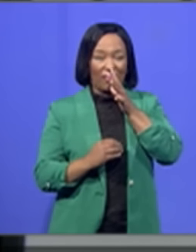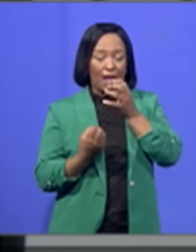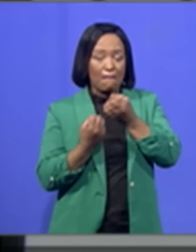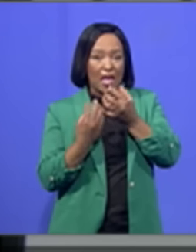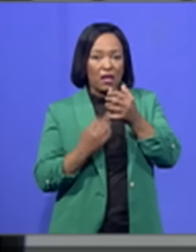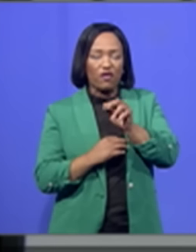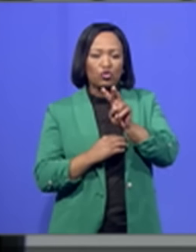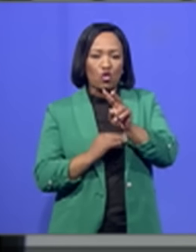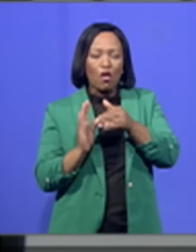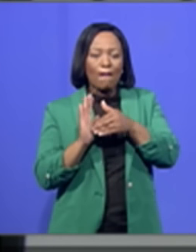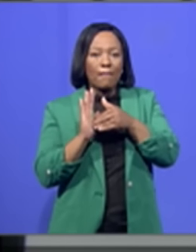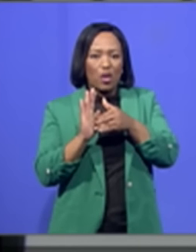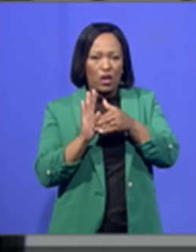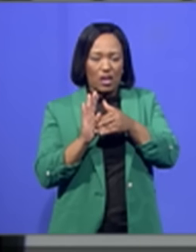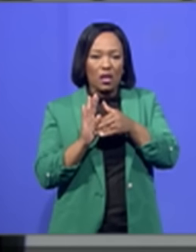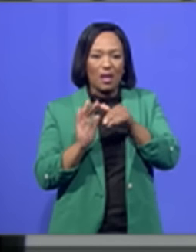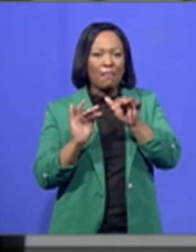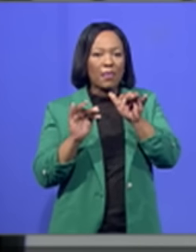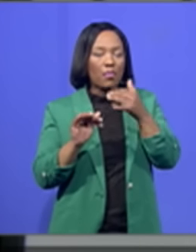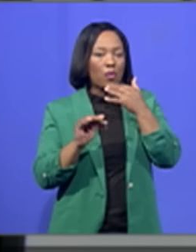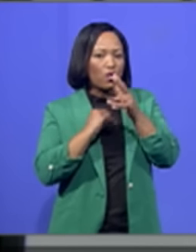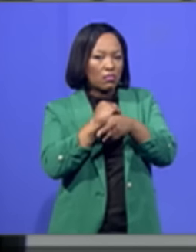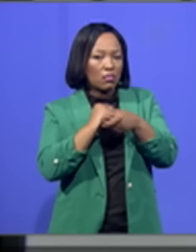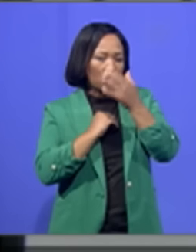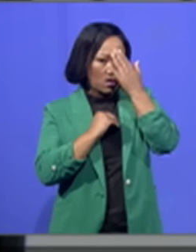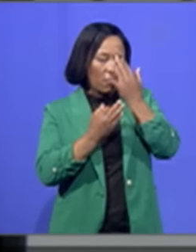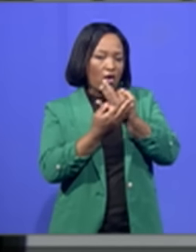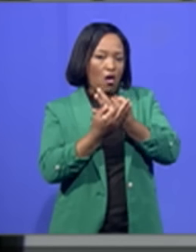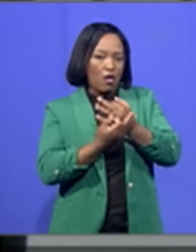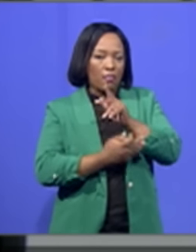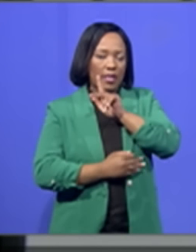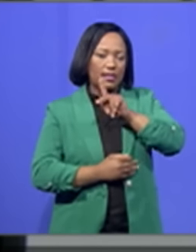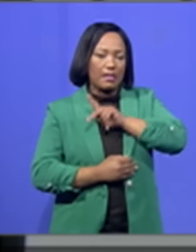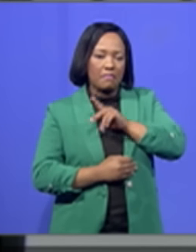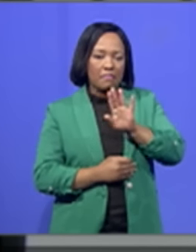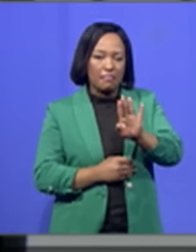Port Shepstone ba tsebega go ba taolo ya lekala la Hawks ka KwaZulu-Natal.